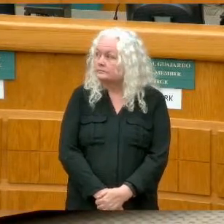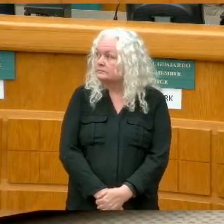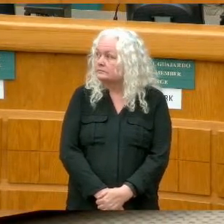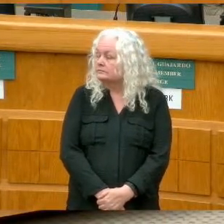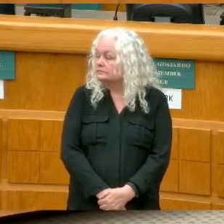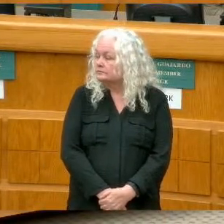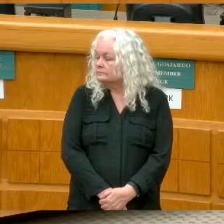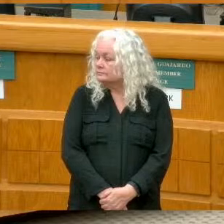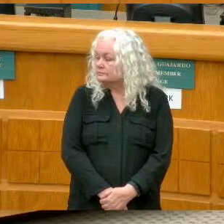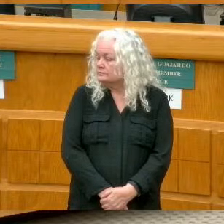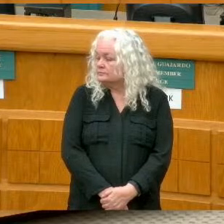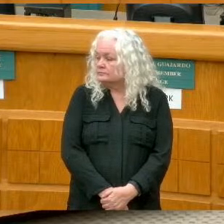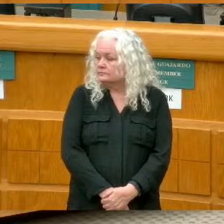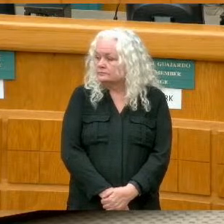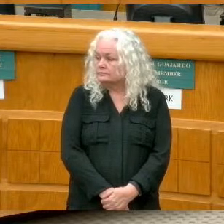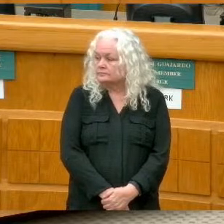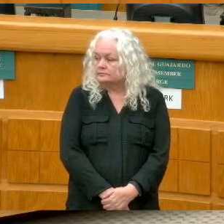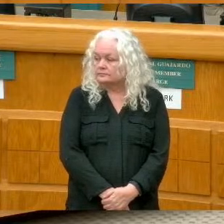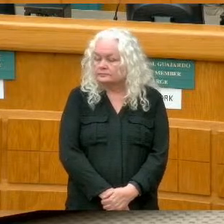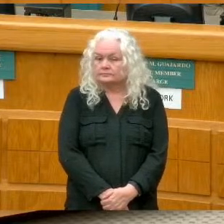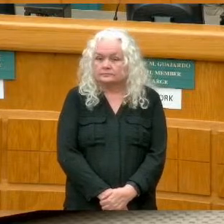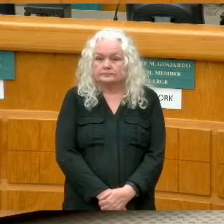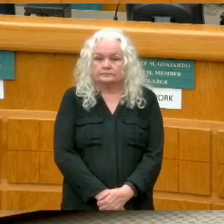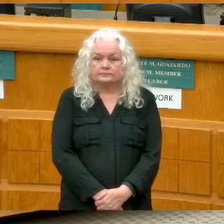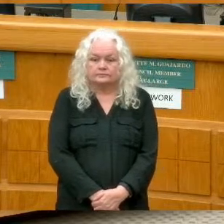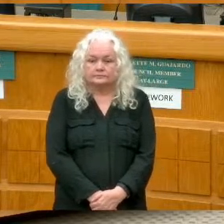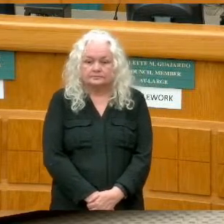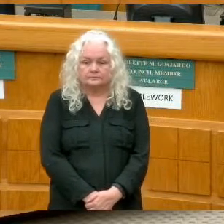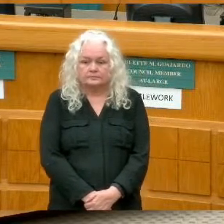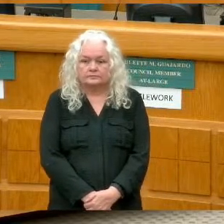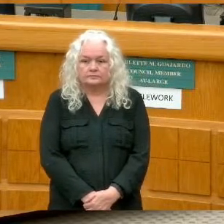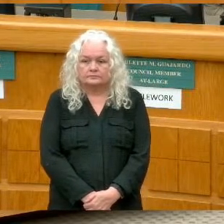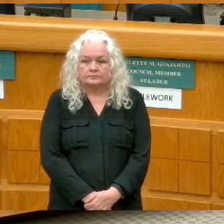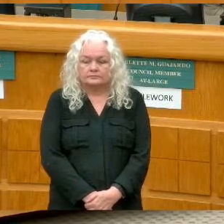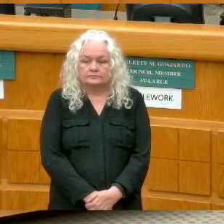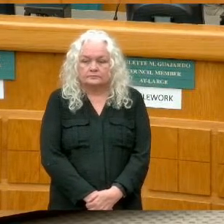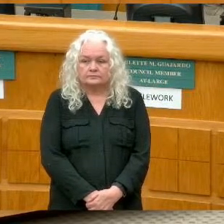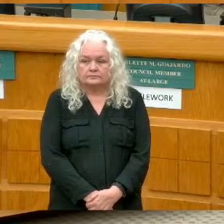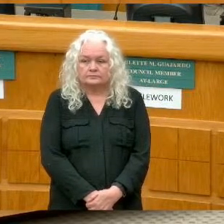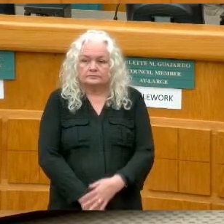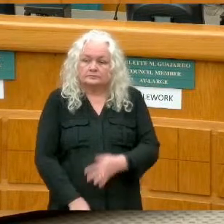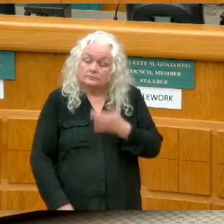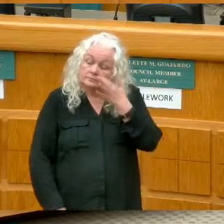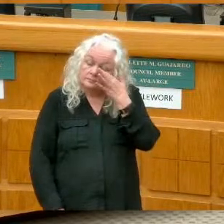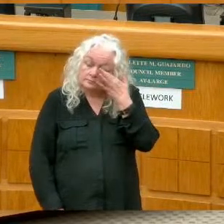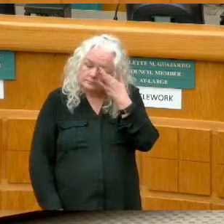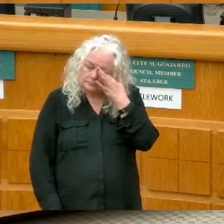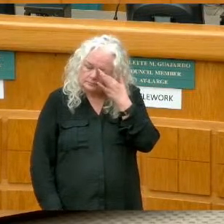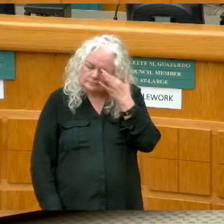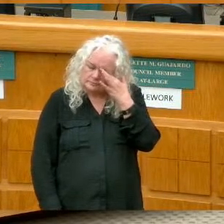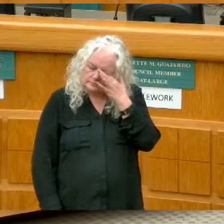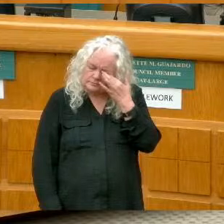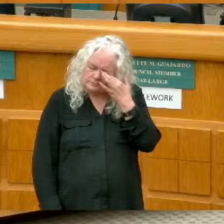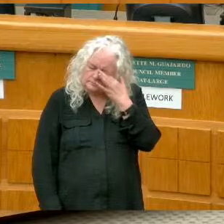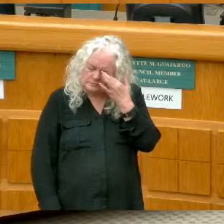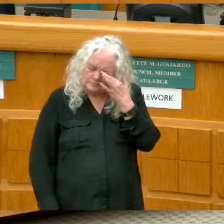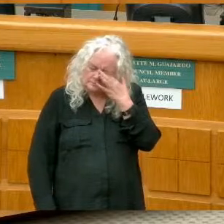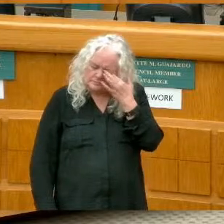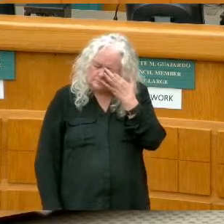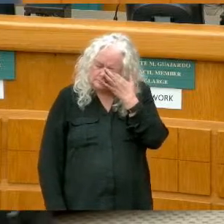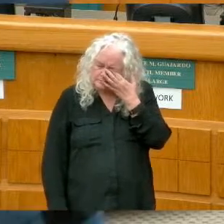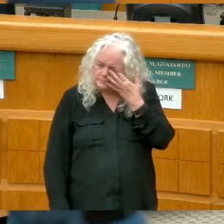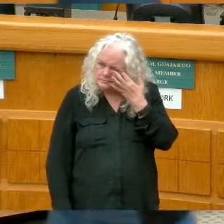Para las personas que han resultado positivas al virus, les recordamos que puede llamar a la clínica para obtener orientación. El número es el